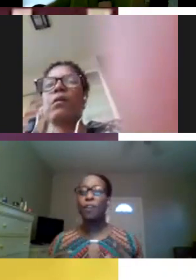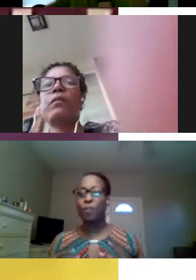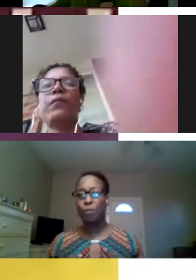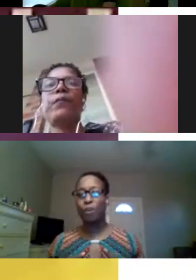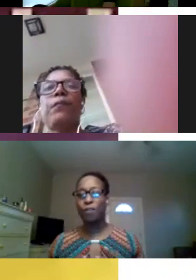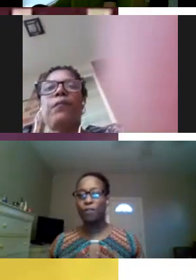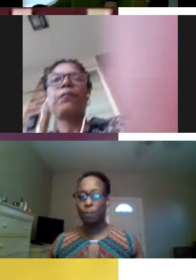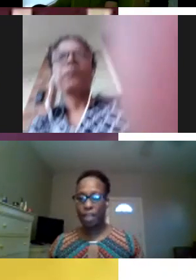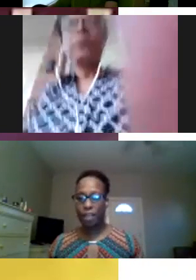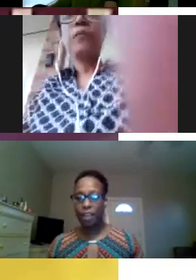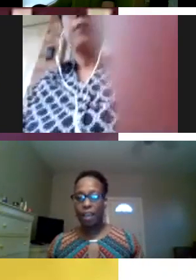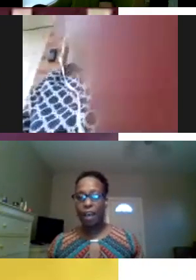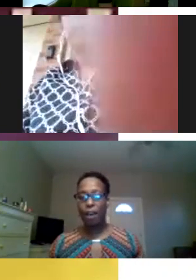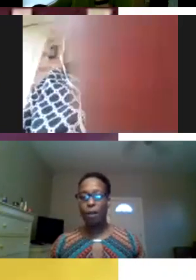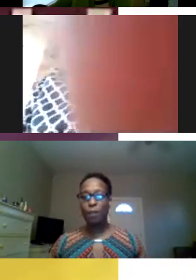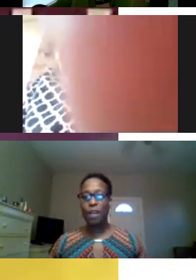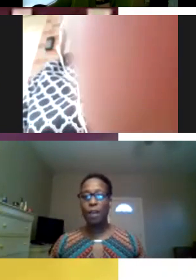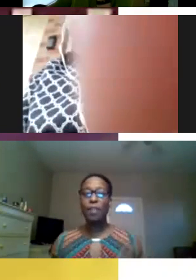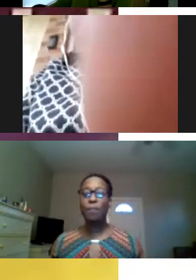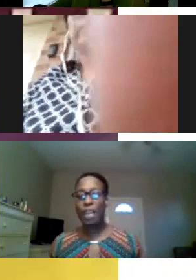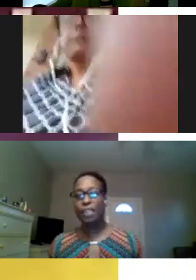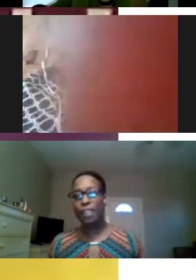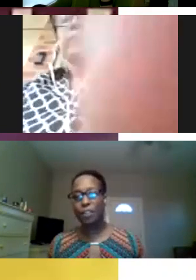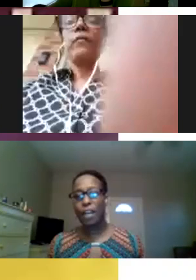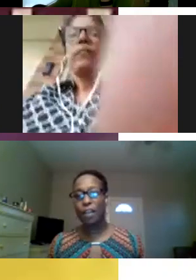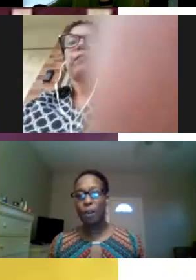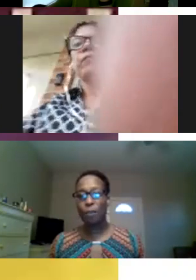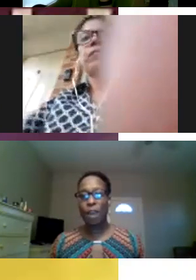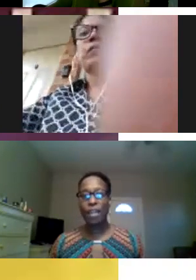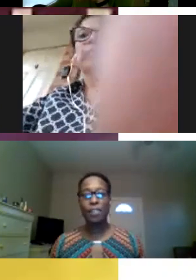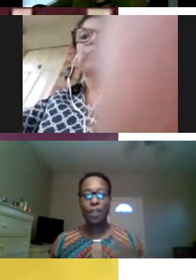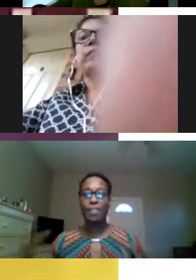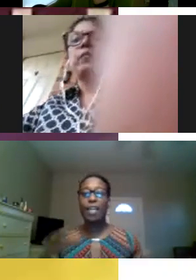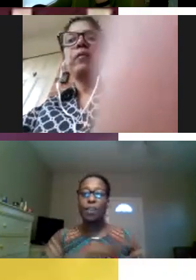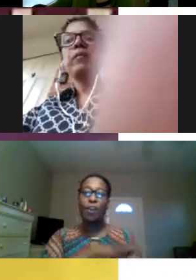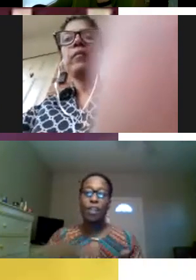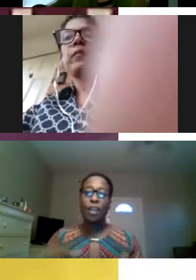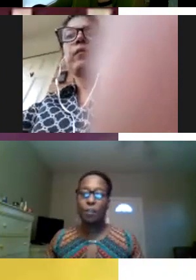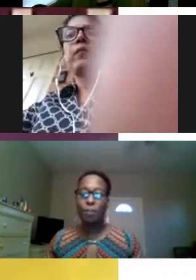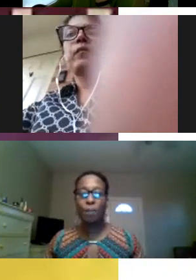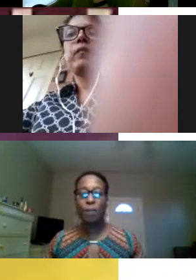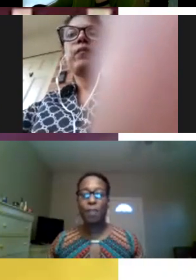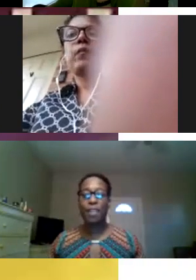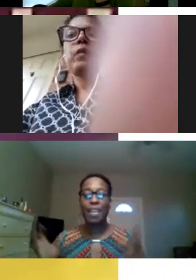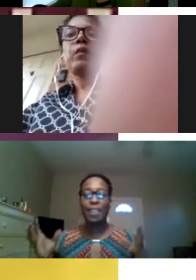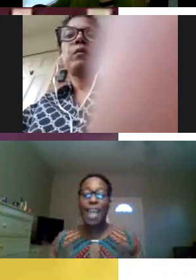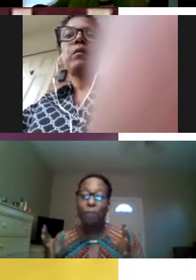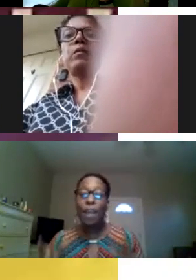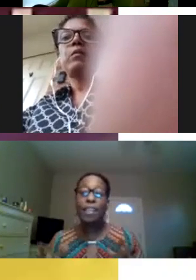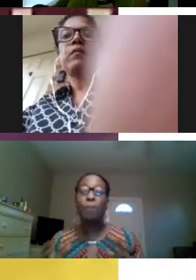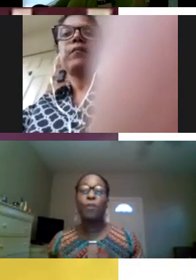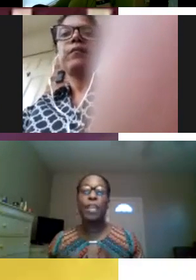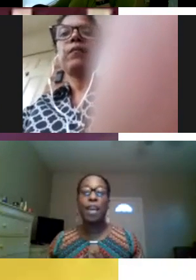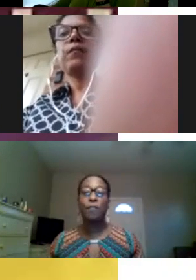it down a little more for me. And I'm in the communications and the training department, right? And so I touch on other departments, but like